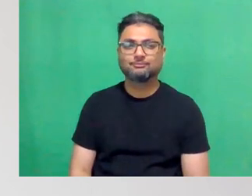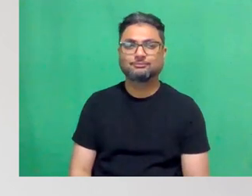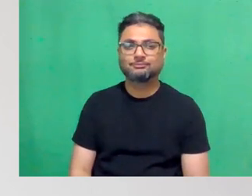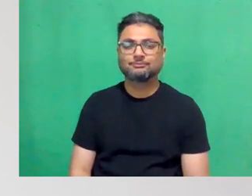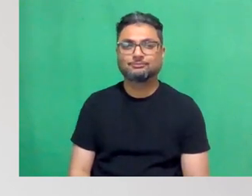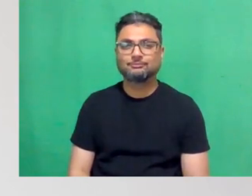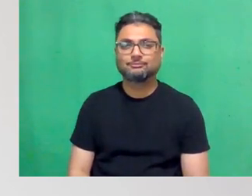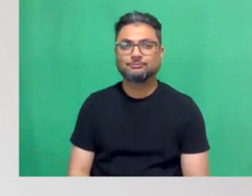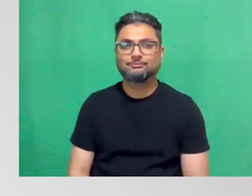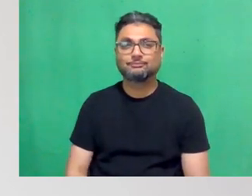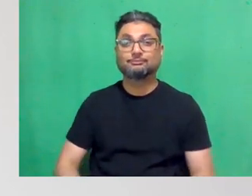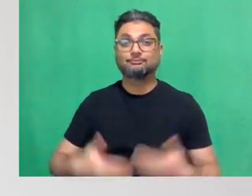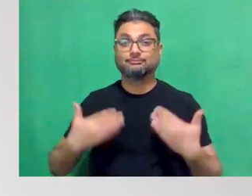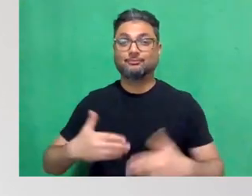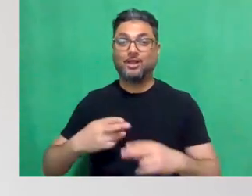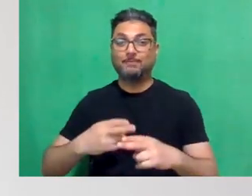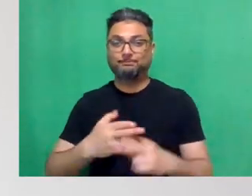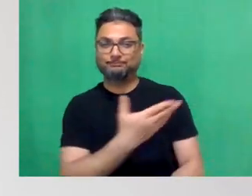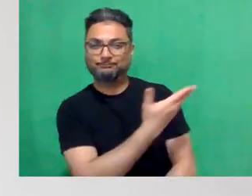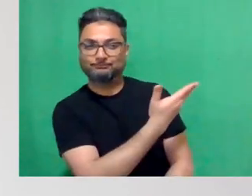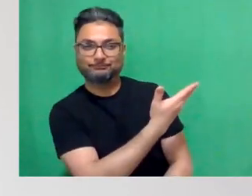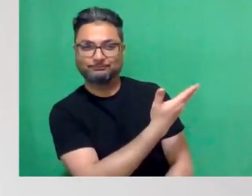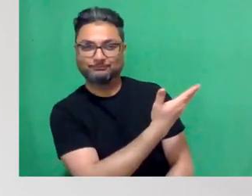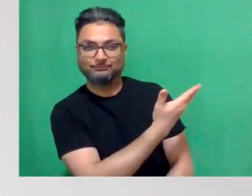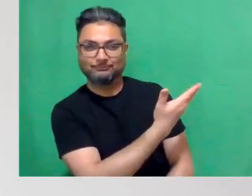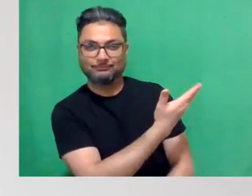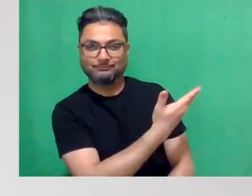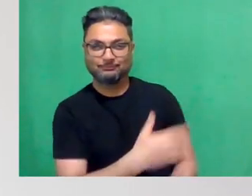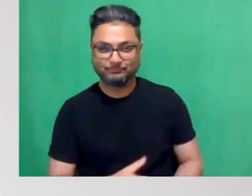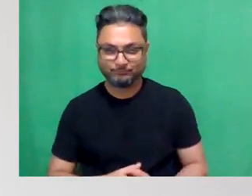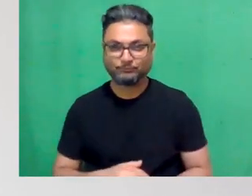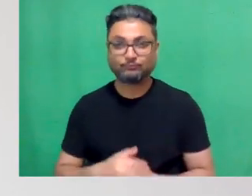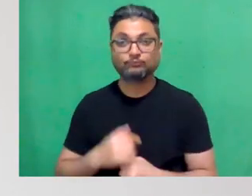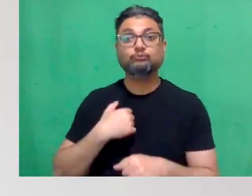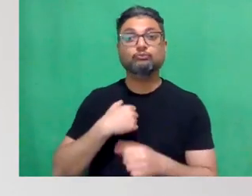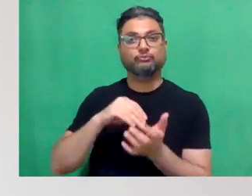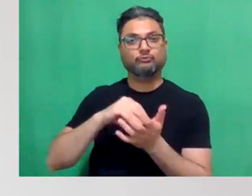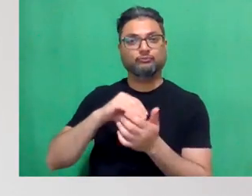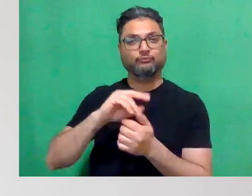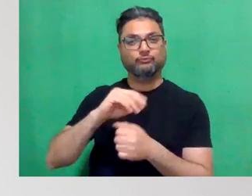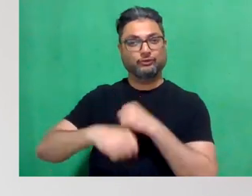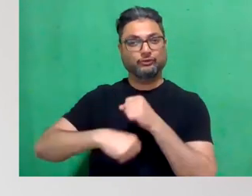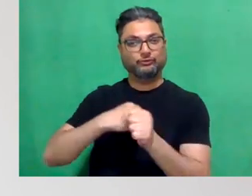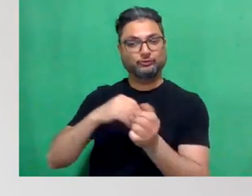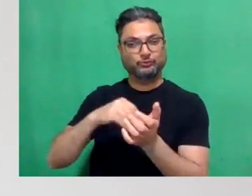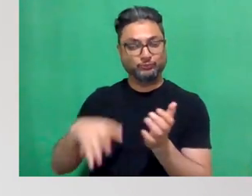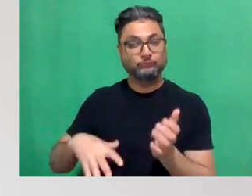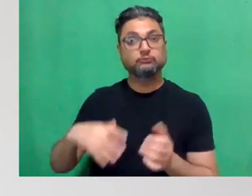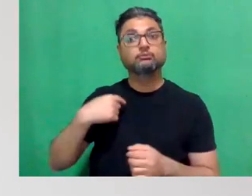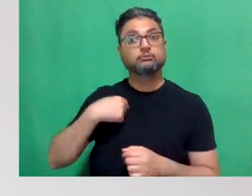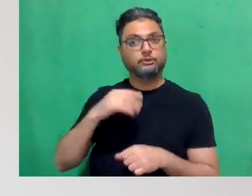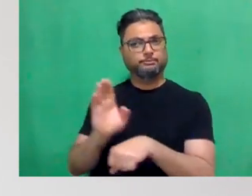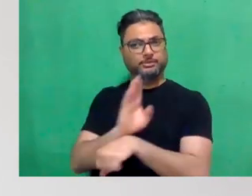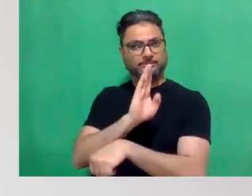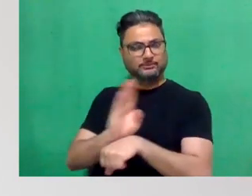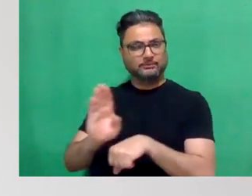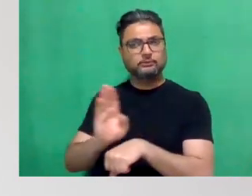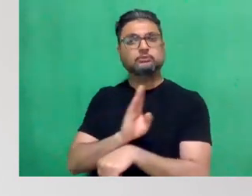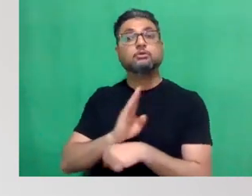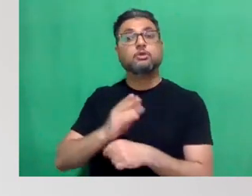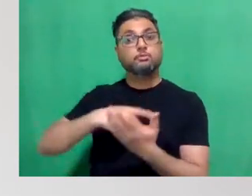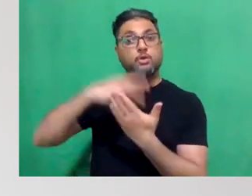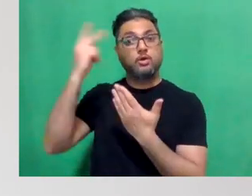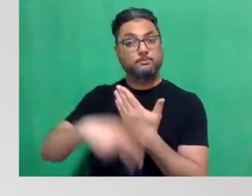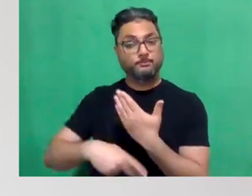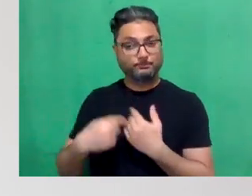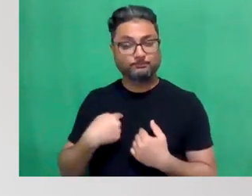My name is Rain Innes, and I'm a second year student in the Honors Bachelor's of Commerce Culinary Management program. Some strategies I've implemented